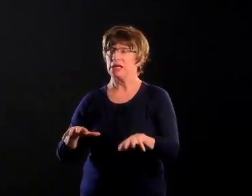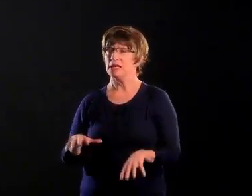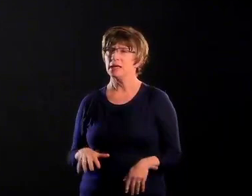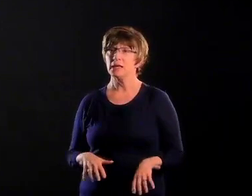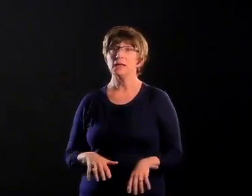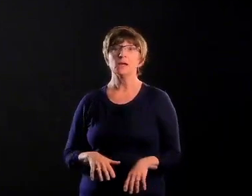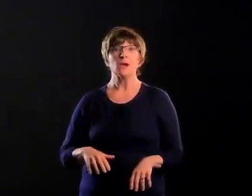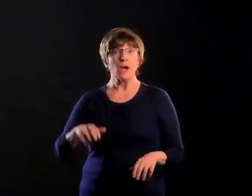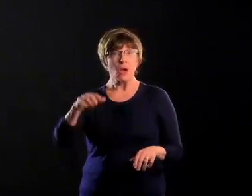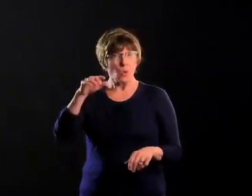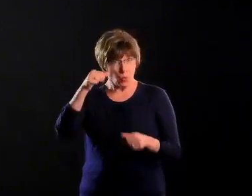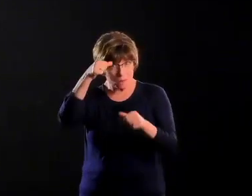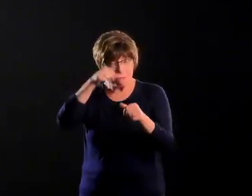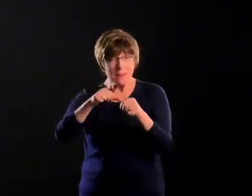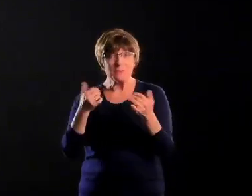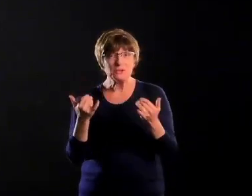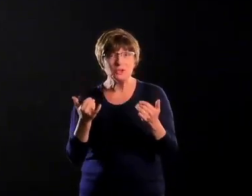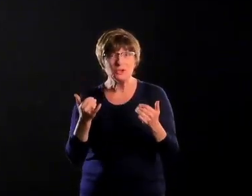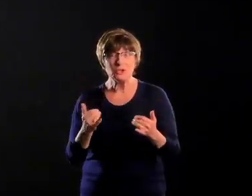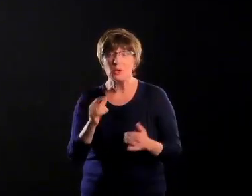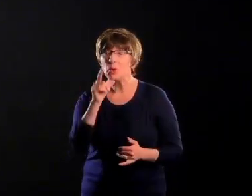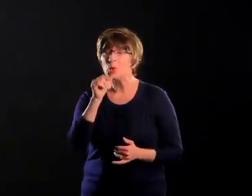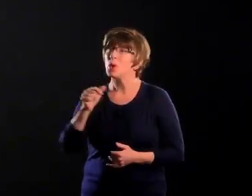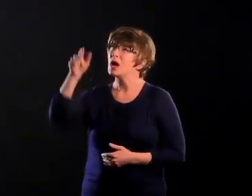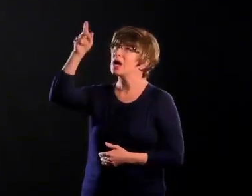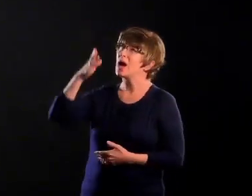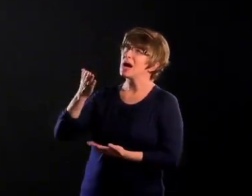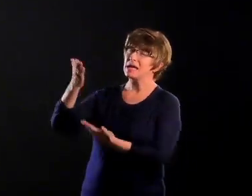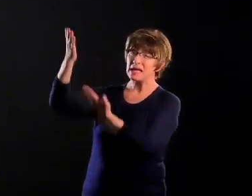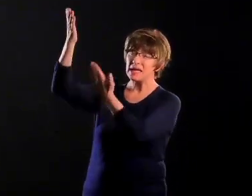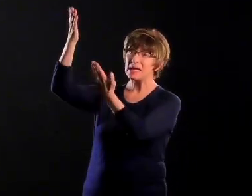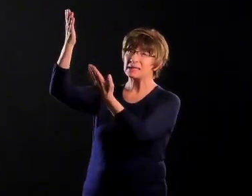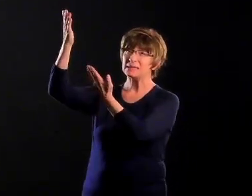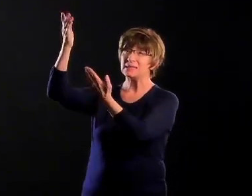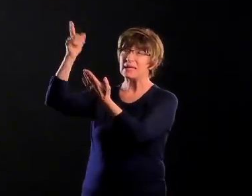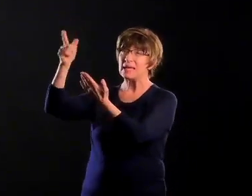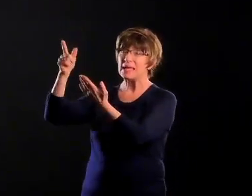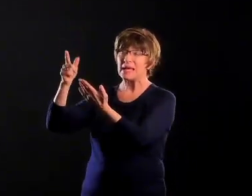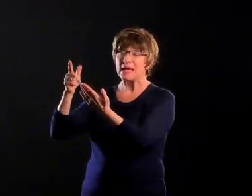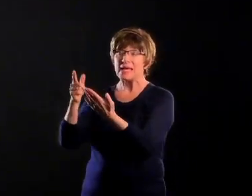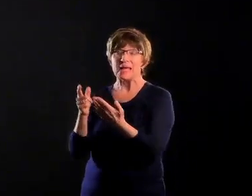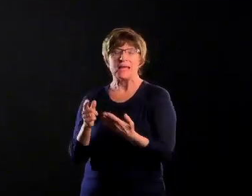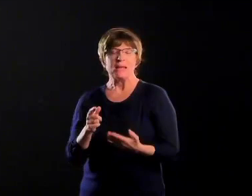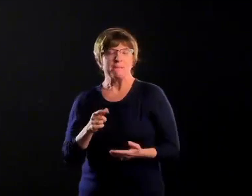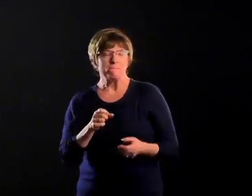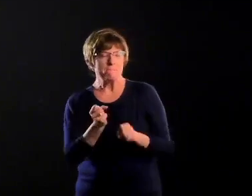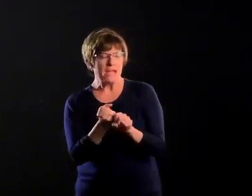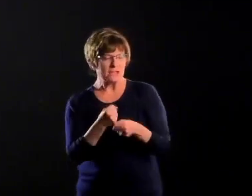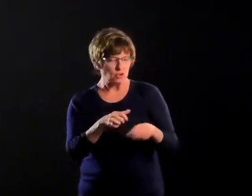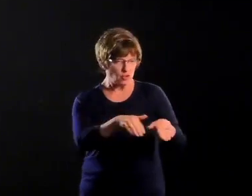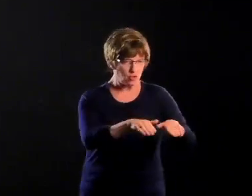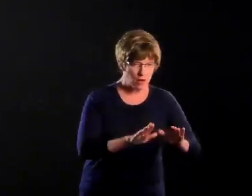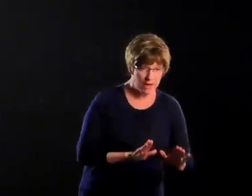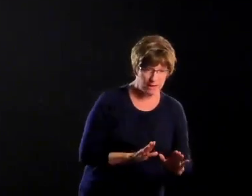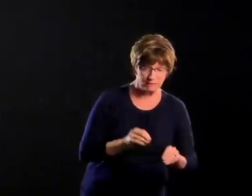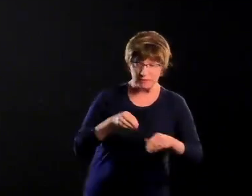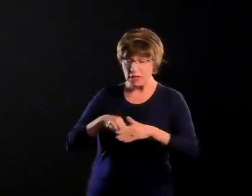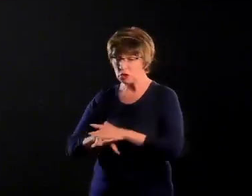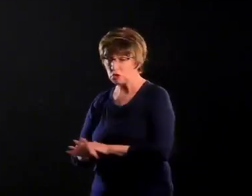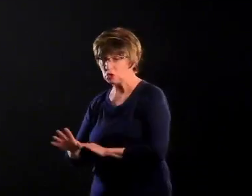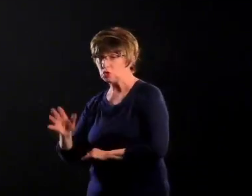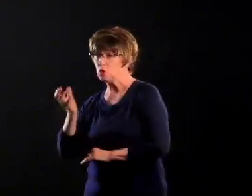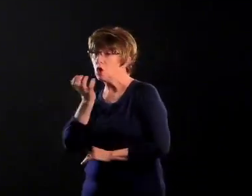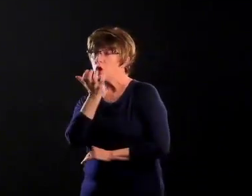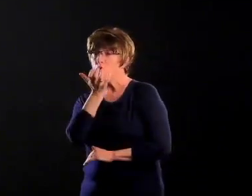us today of who our God is, that he turns graves into gardens. He takes us to cross over